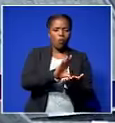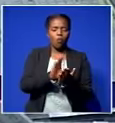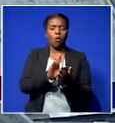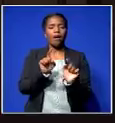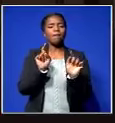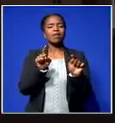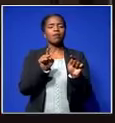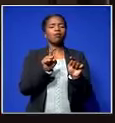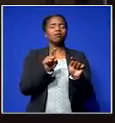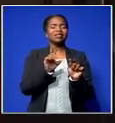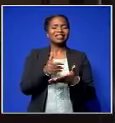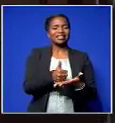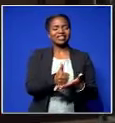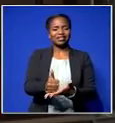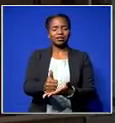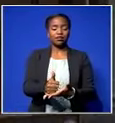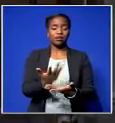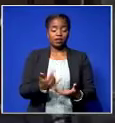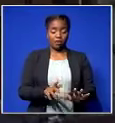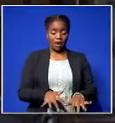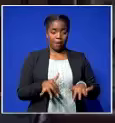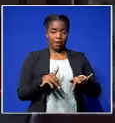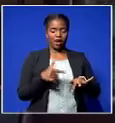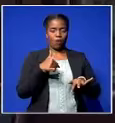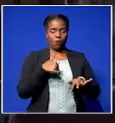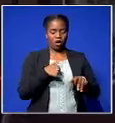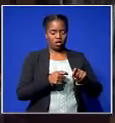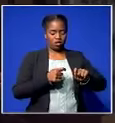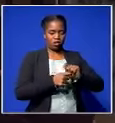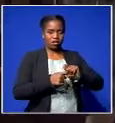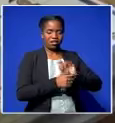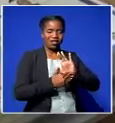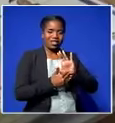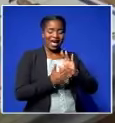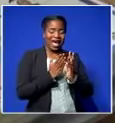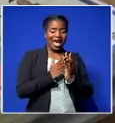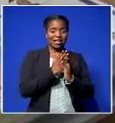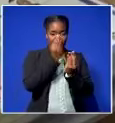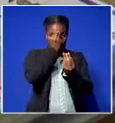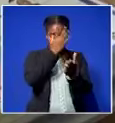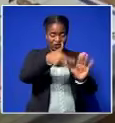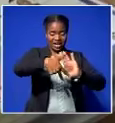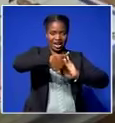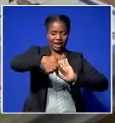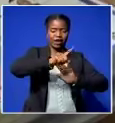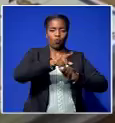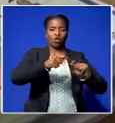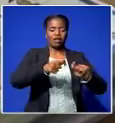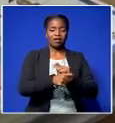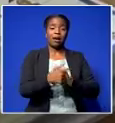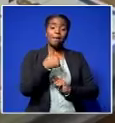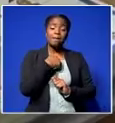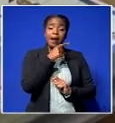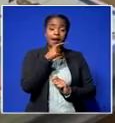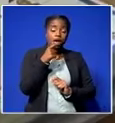funders. Parliament must now amend the Promotion of Access to Information Act. Details of private